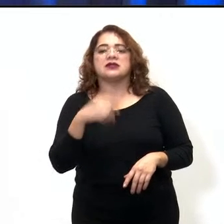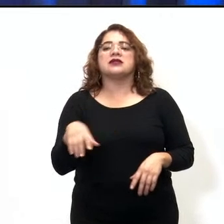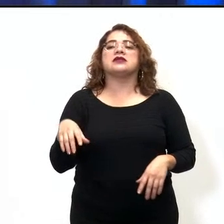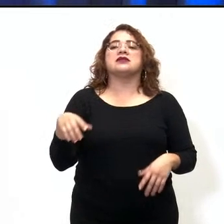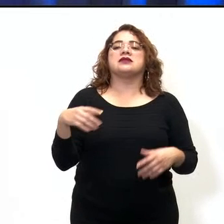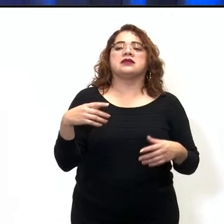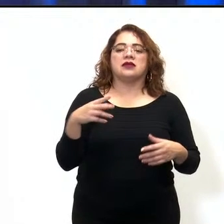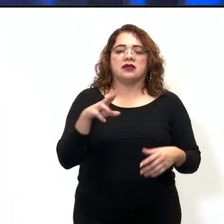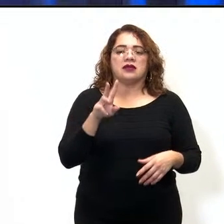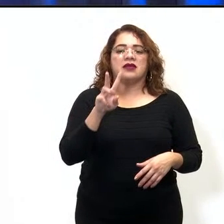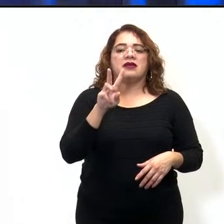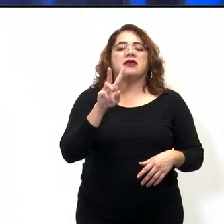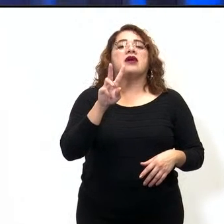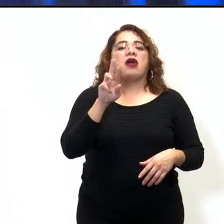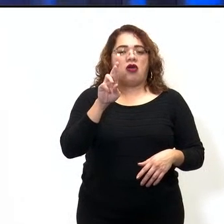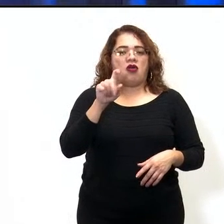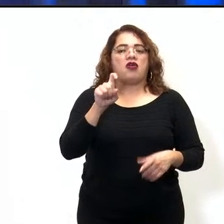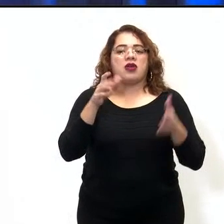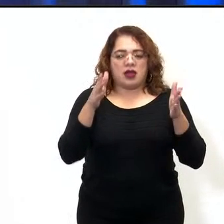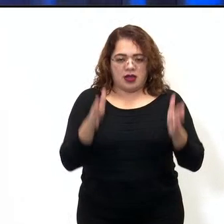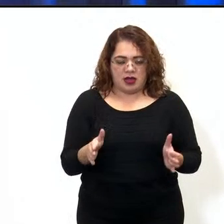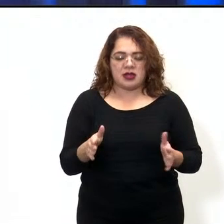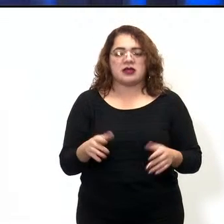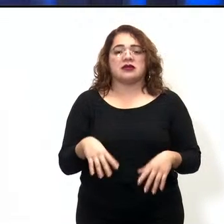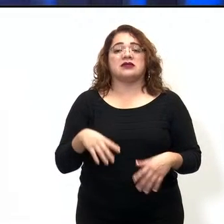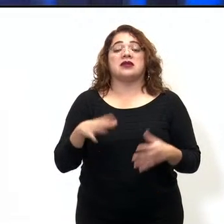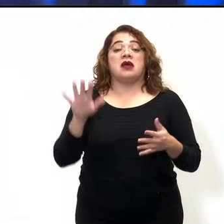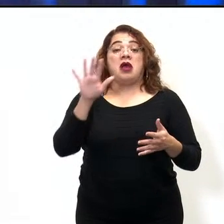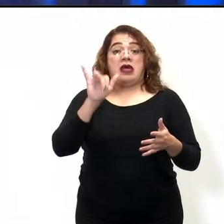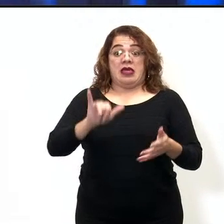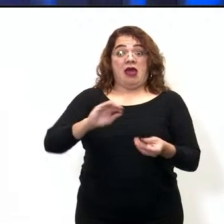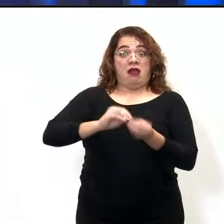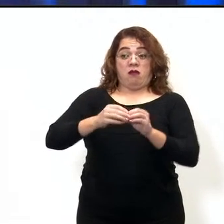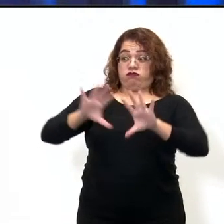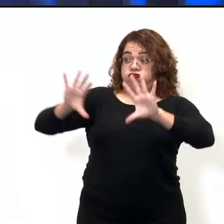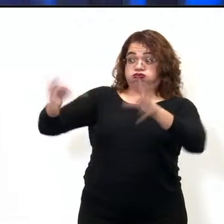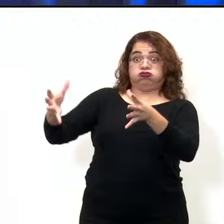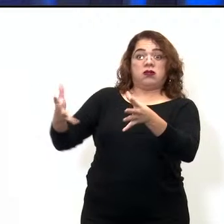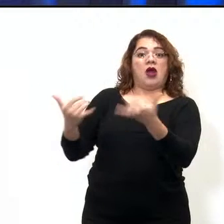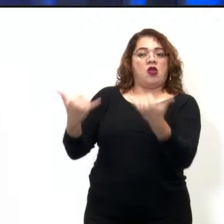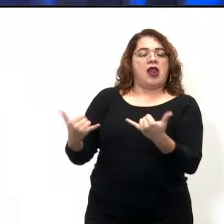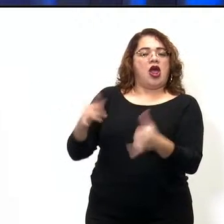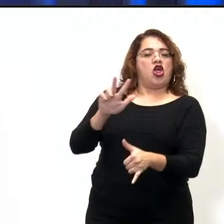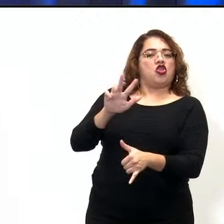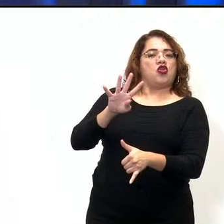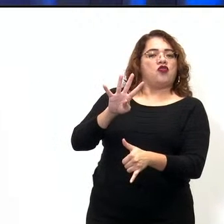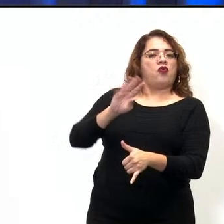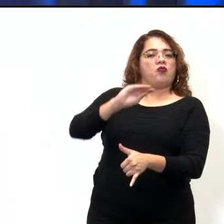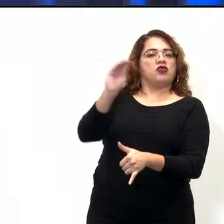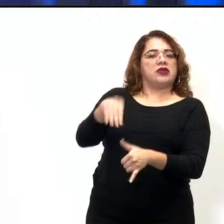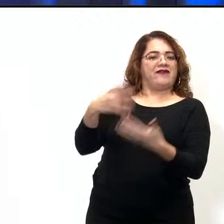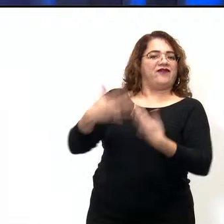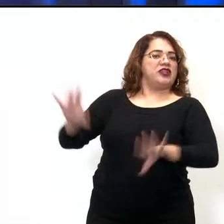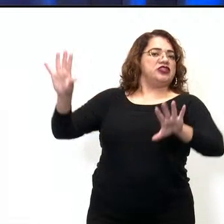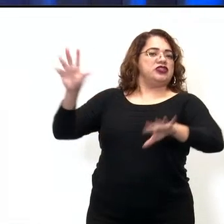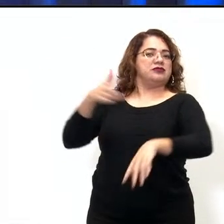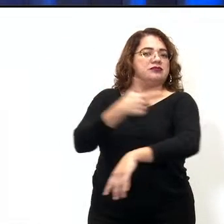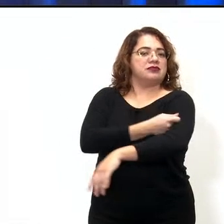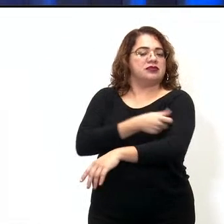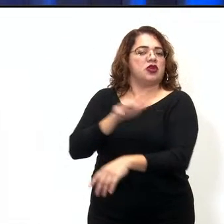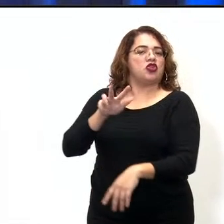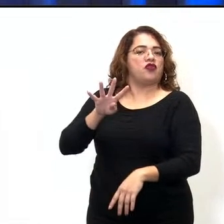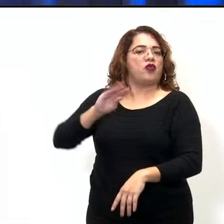We have now vaccinated about 34% of this group. What's really important, though, is that just